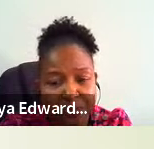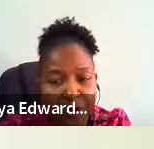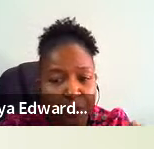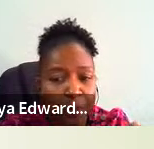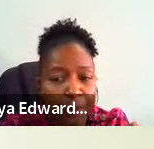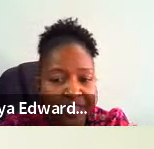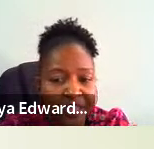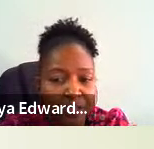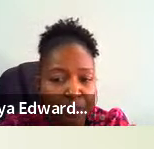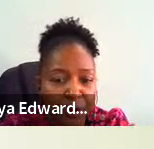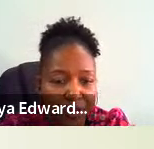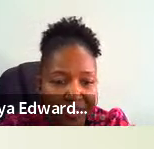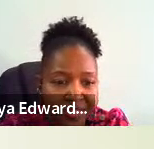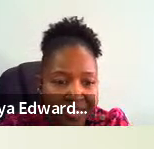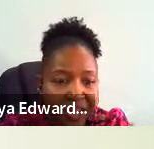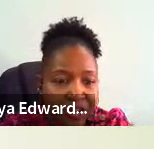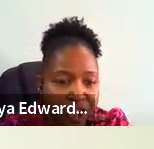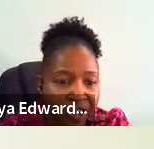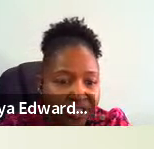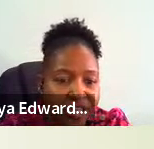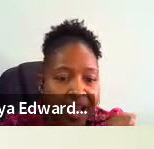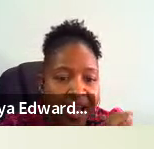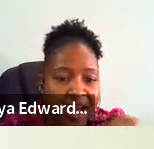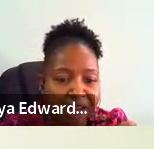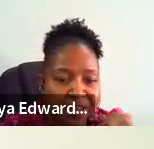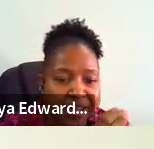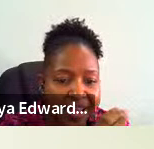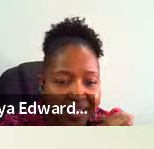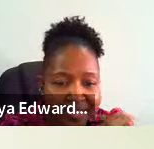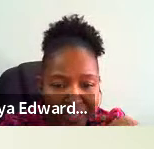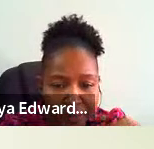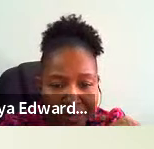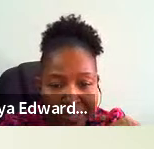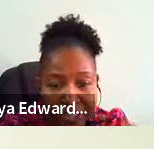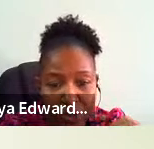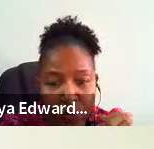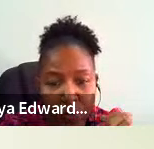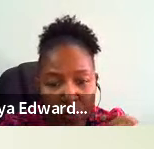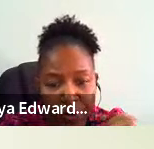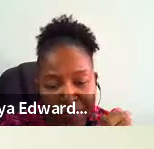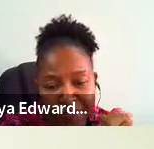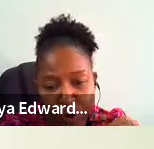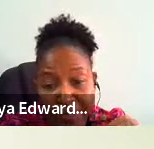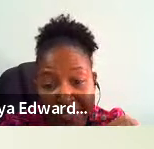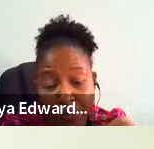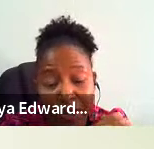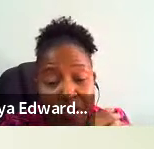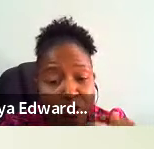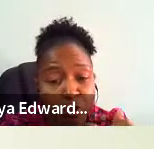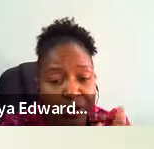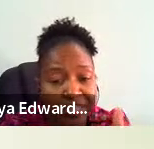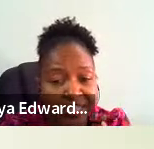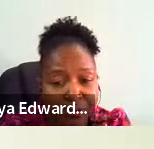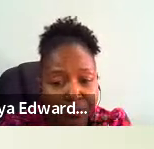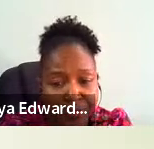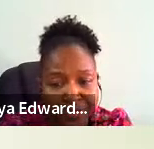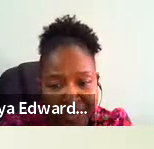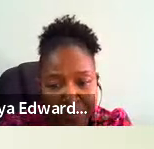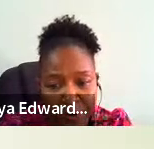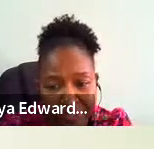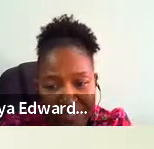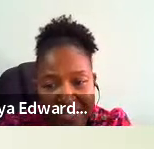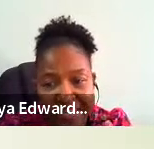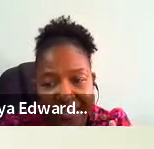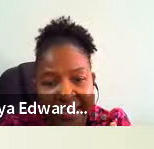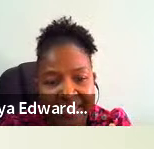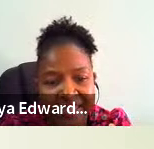2001, 6.1% of persons acknowledged having any disability or infirmity, while